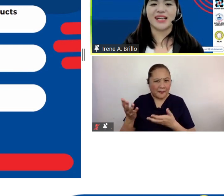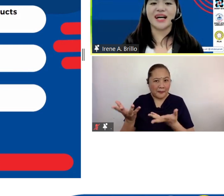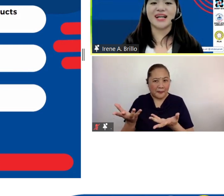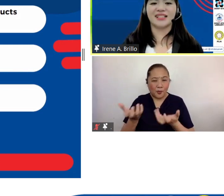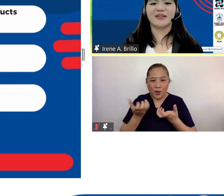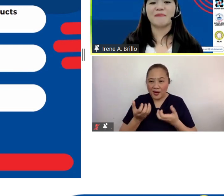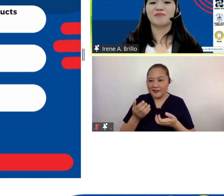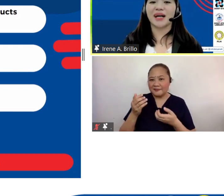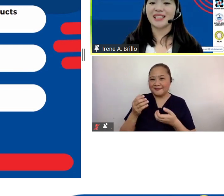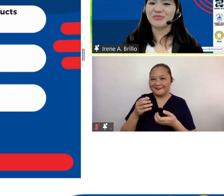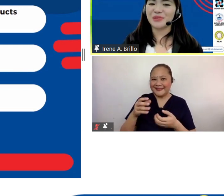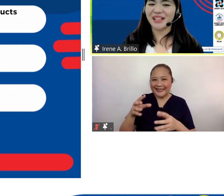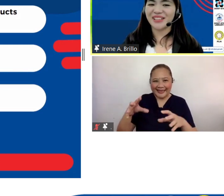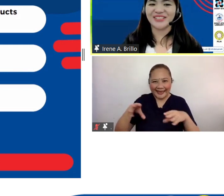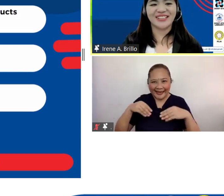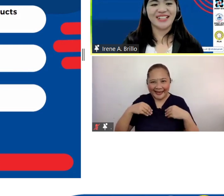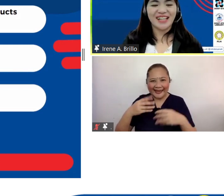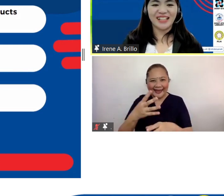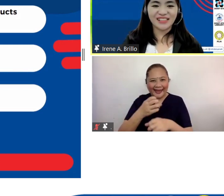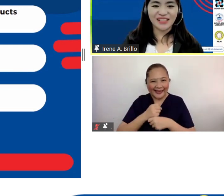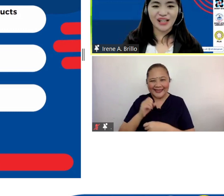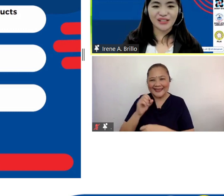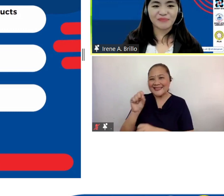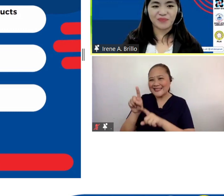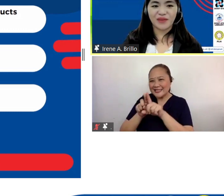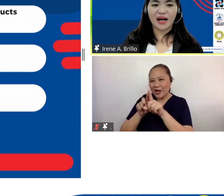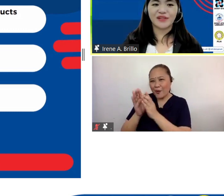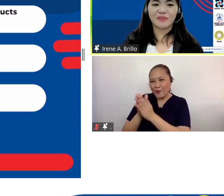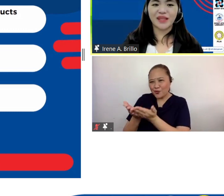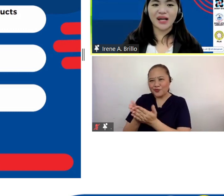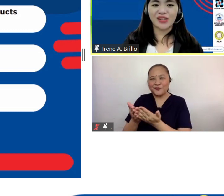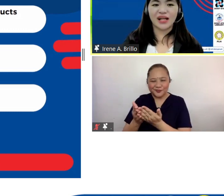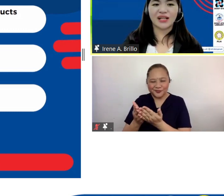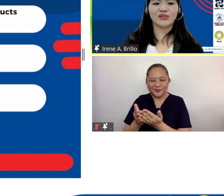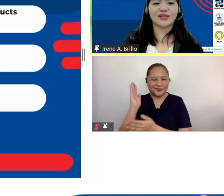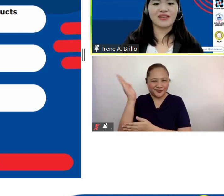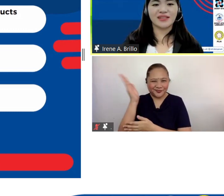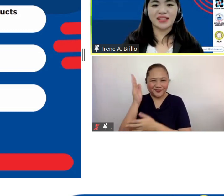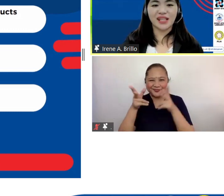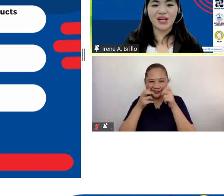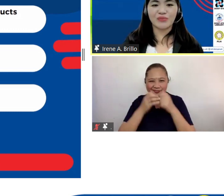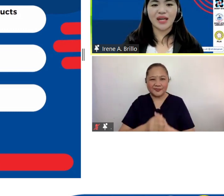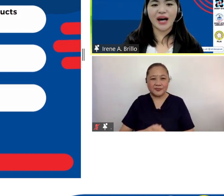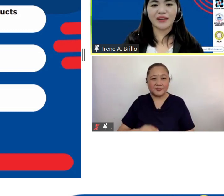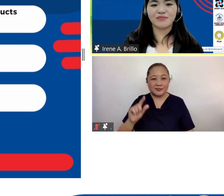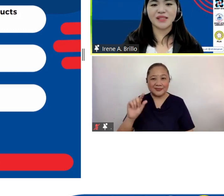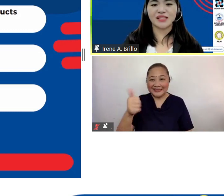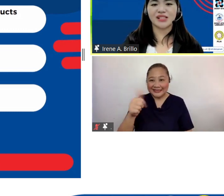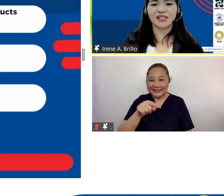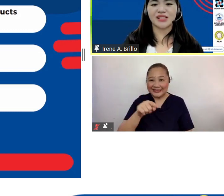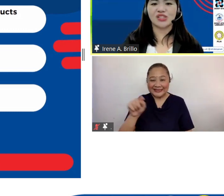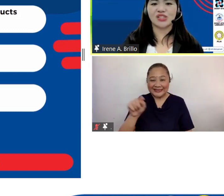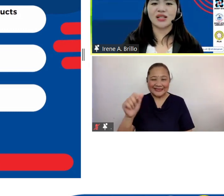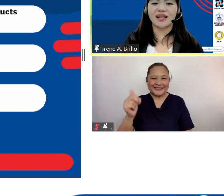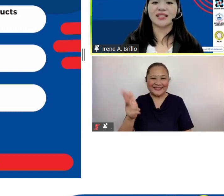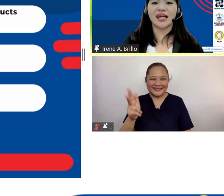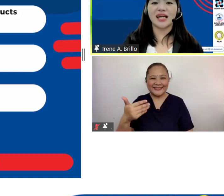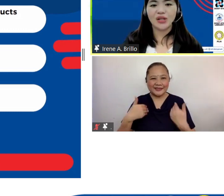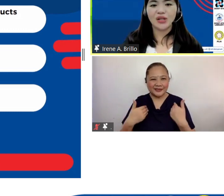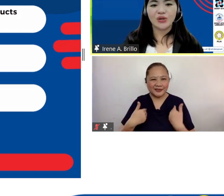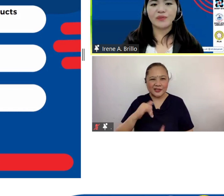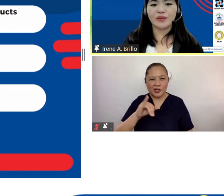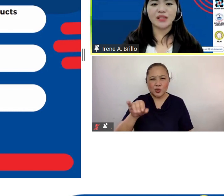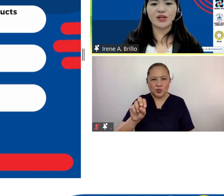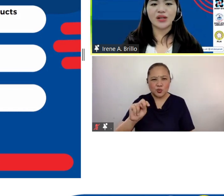books, ayan, nakinig po kayo. And then, from 10 o'clock to 10:30, we have Mr. Jonathan D.